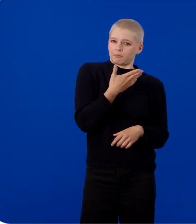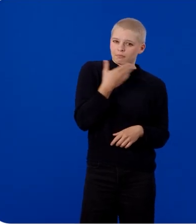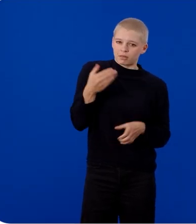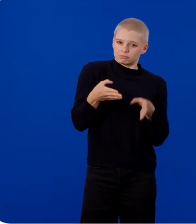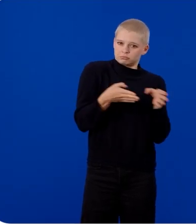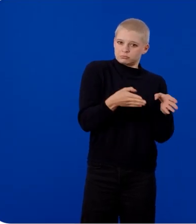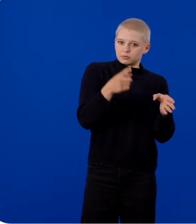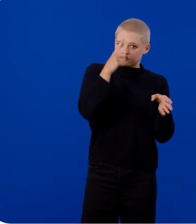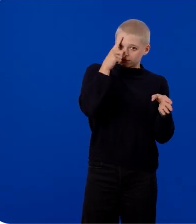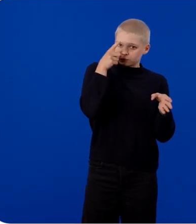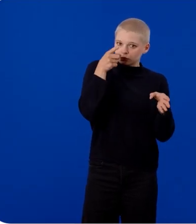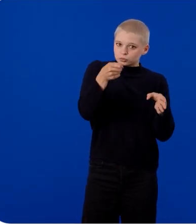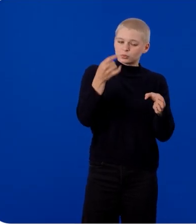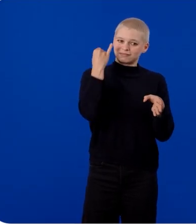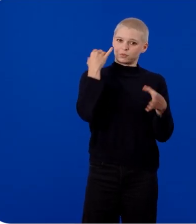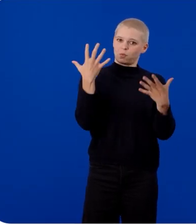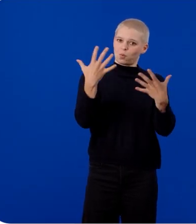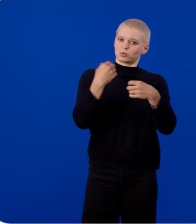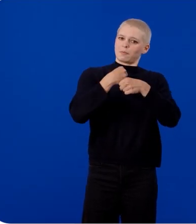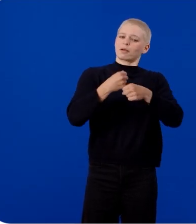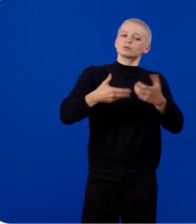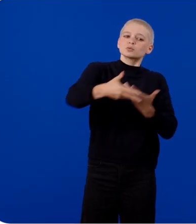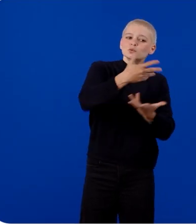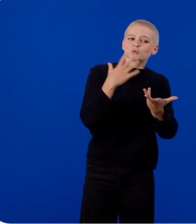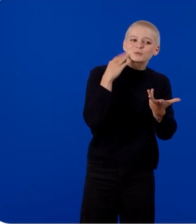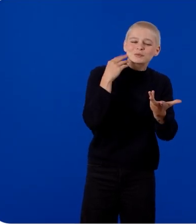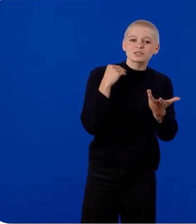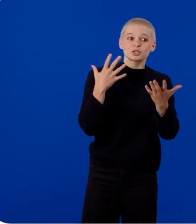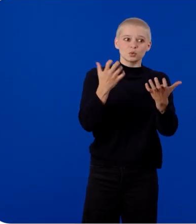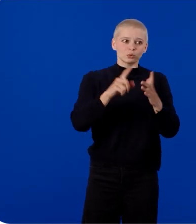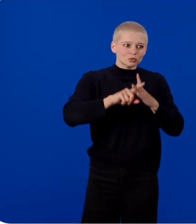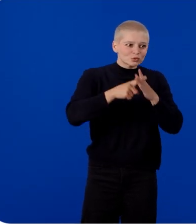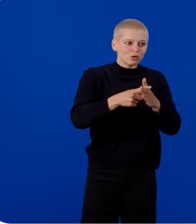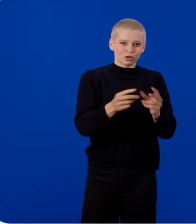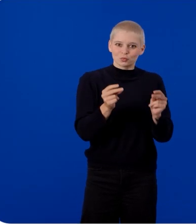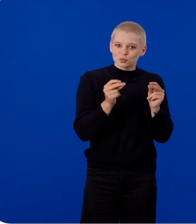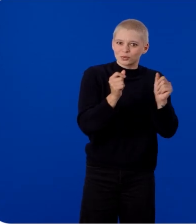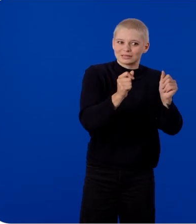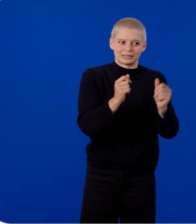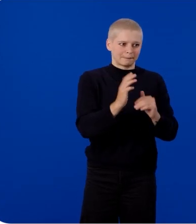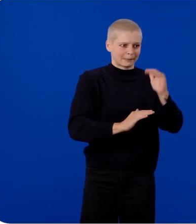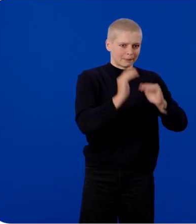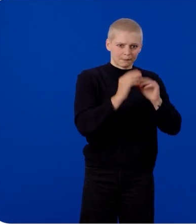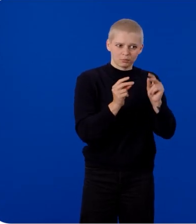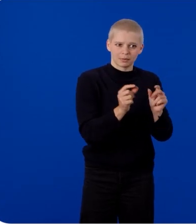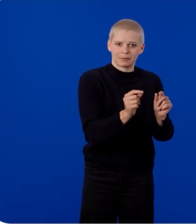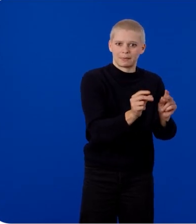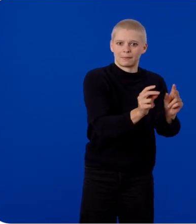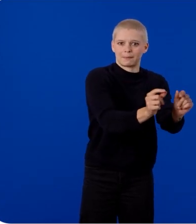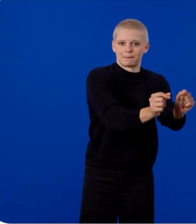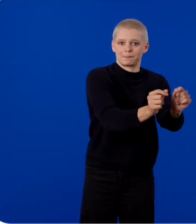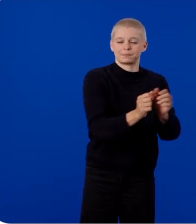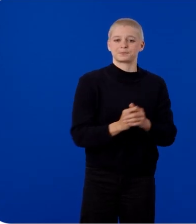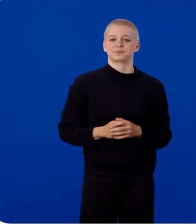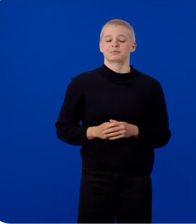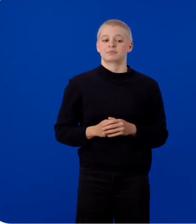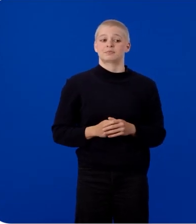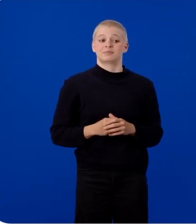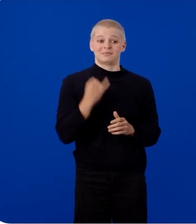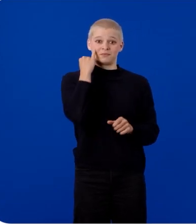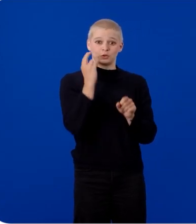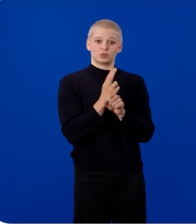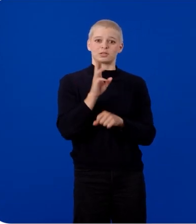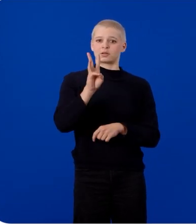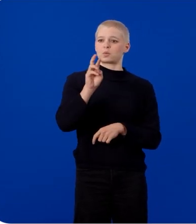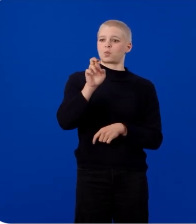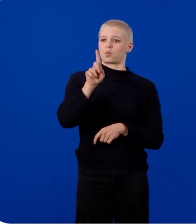building social experience that want to get started quickly and build something rapidly. Creating in Worlds allows you to make worlds